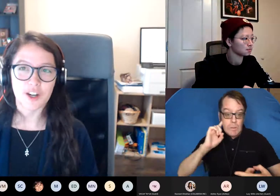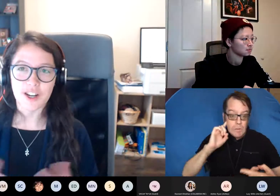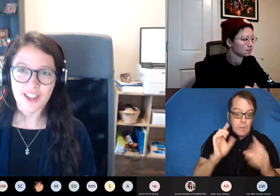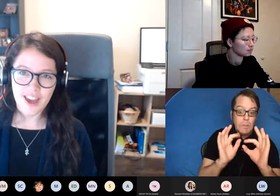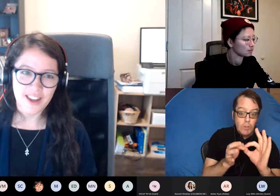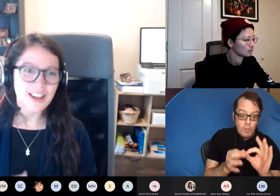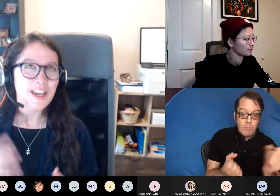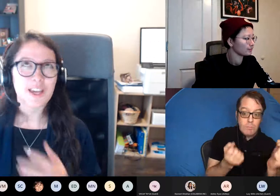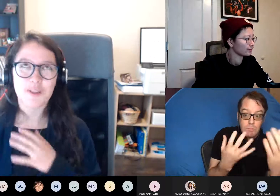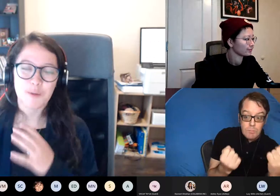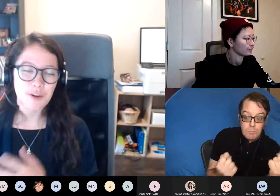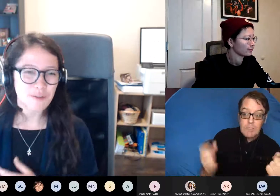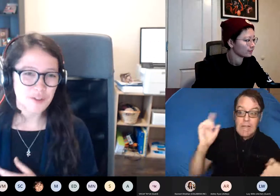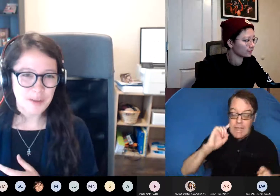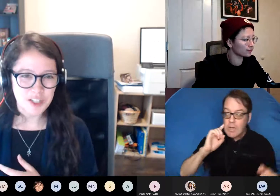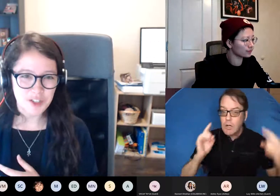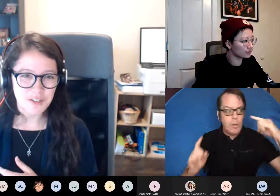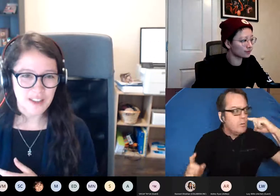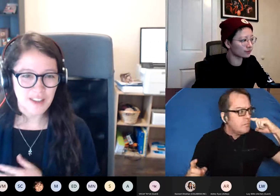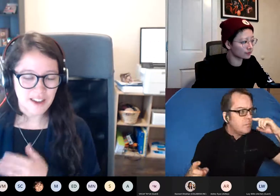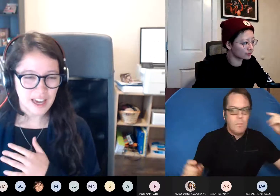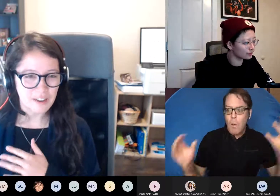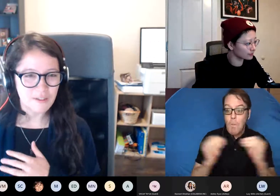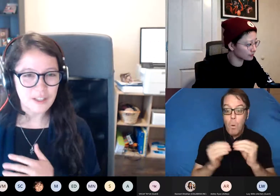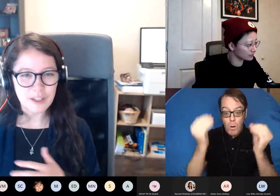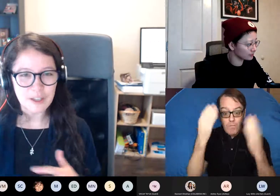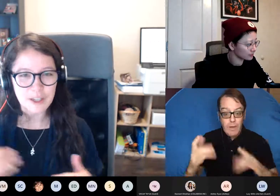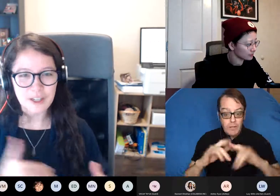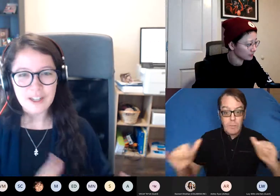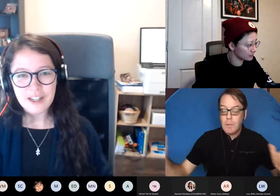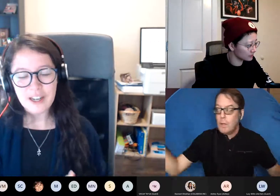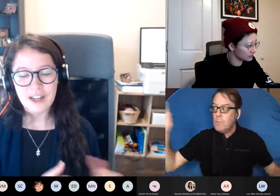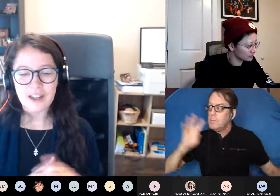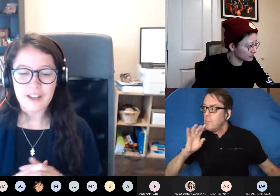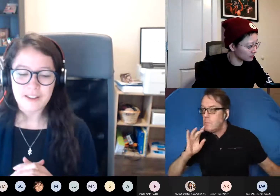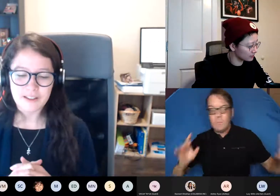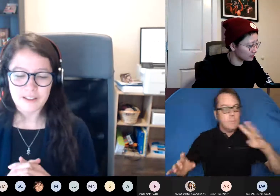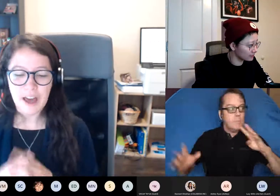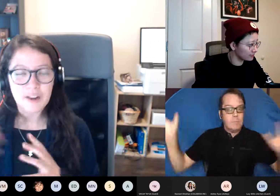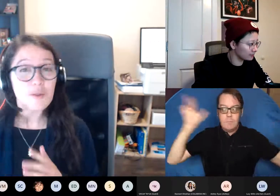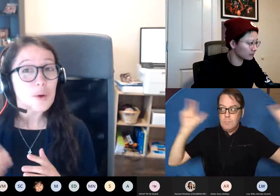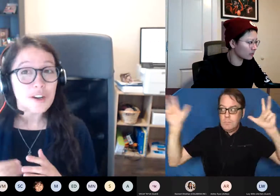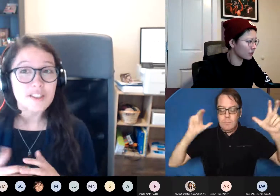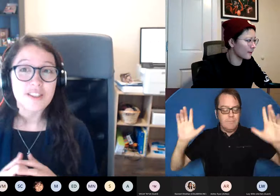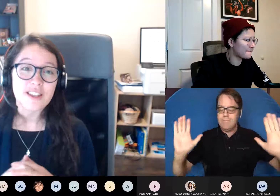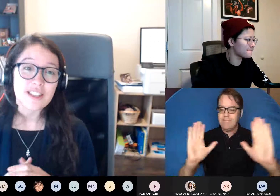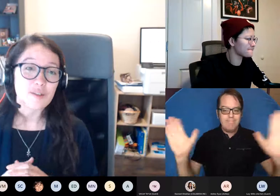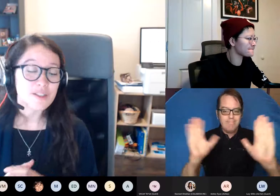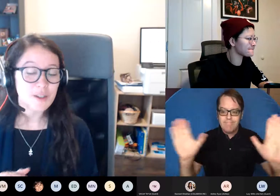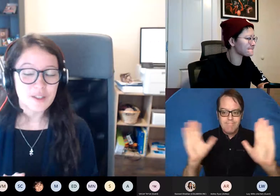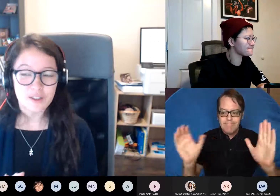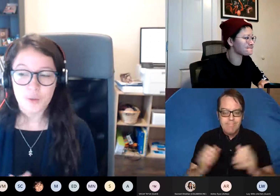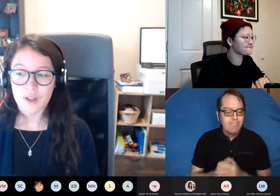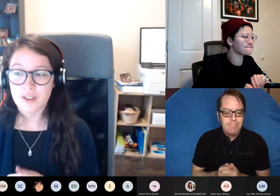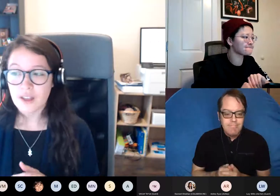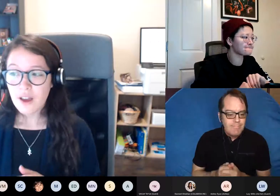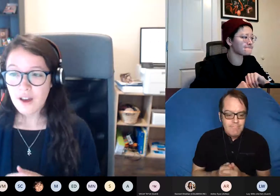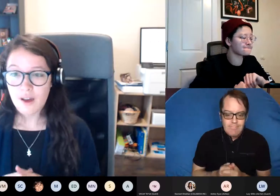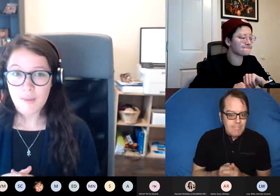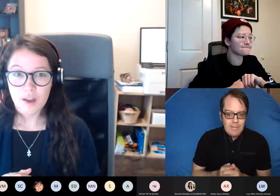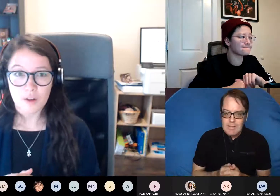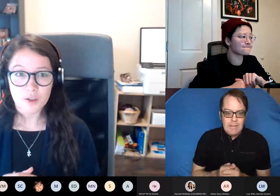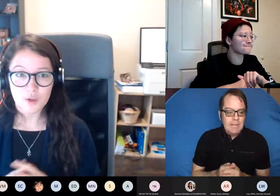to hear, again, even more information than that kind of linear line of words, those sequence of